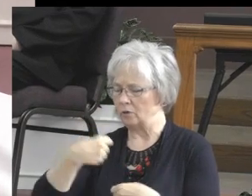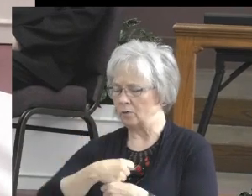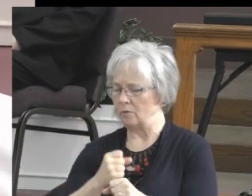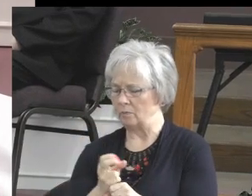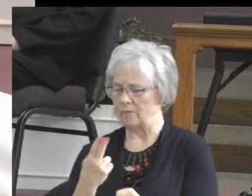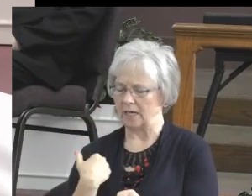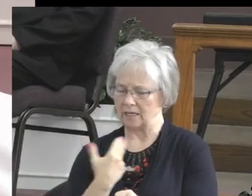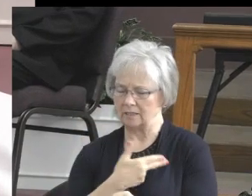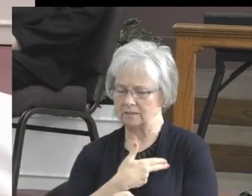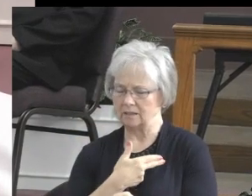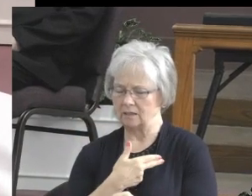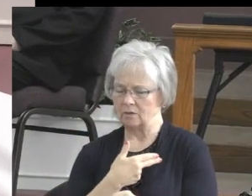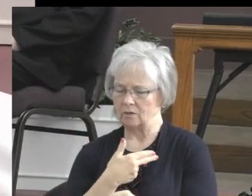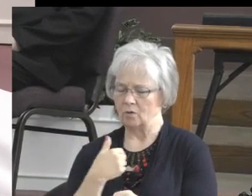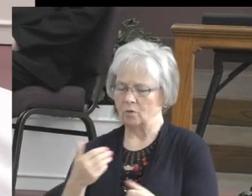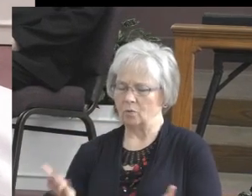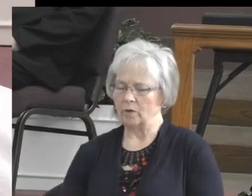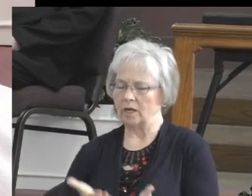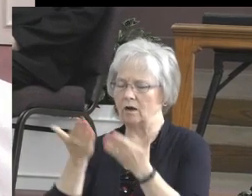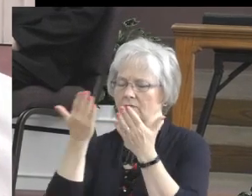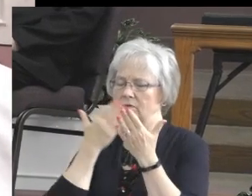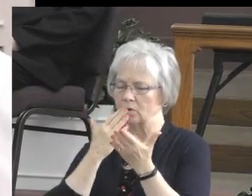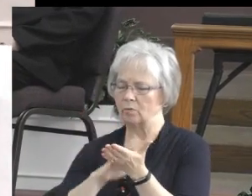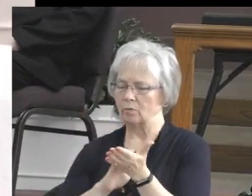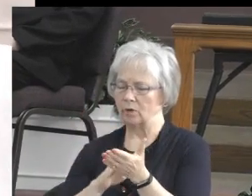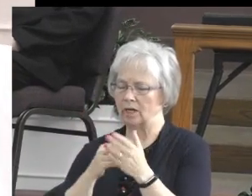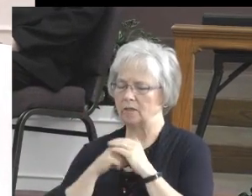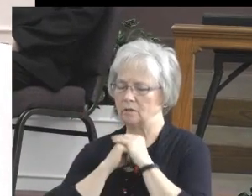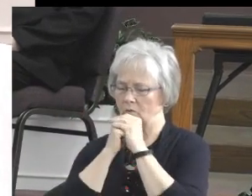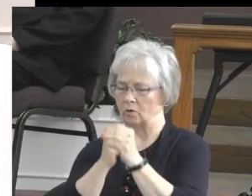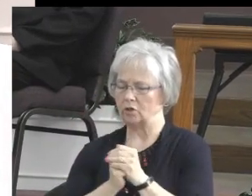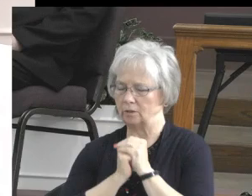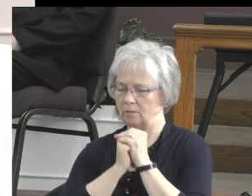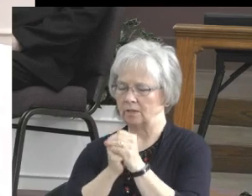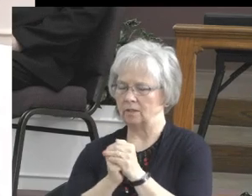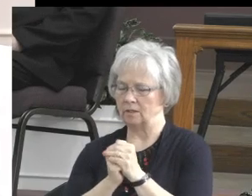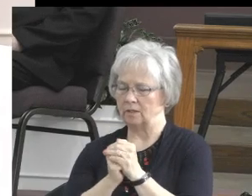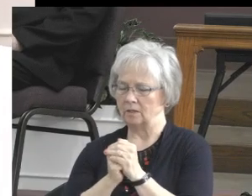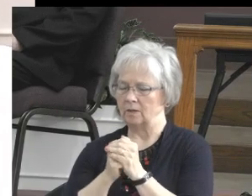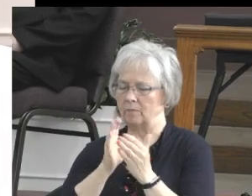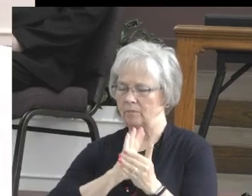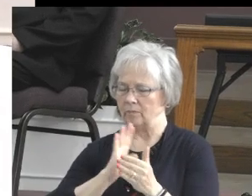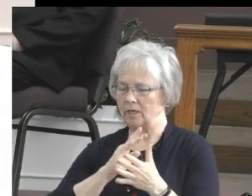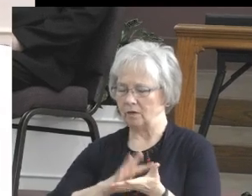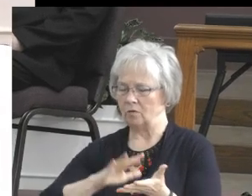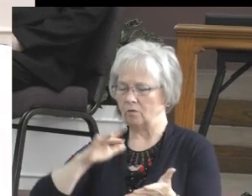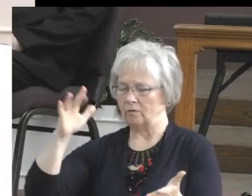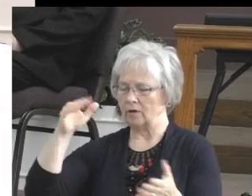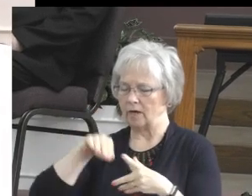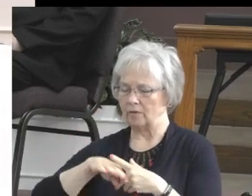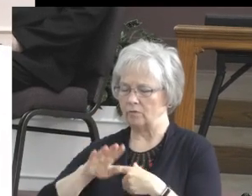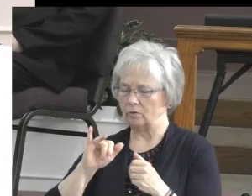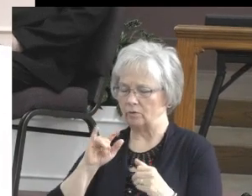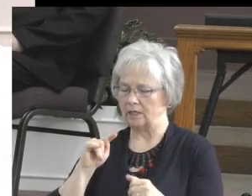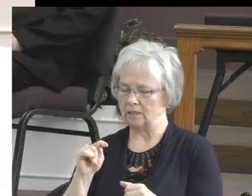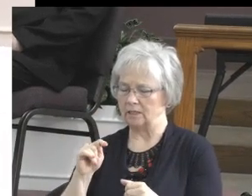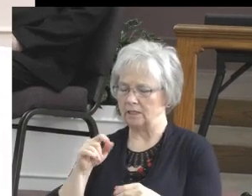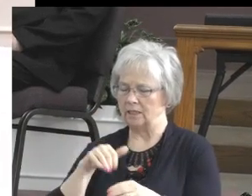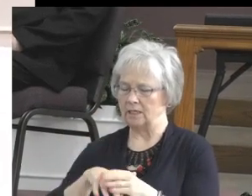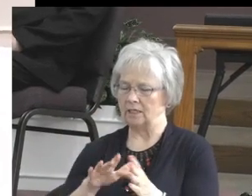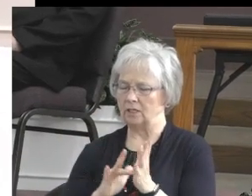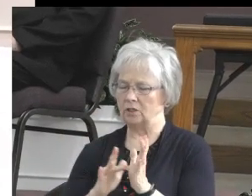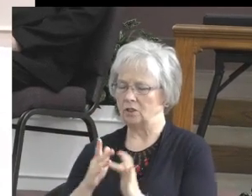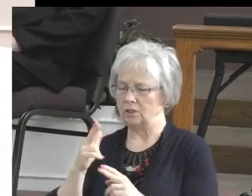our praise and worship to you as an offering this day. May you be glorified through it. We ask all these things in Jesus' name and for his